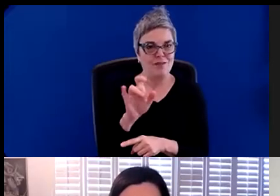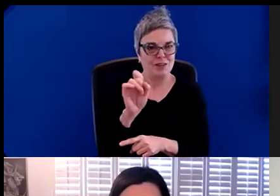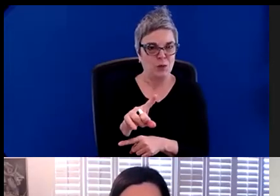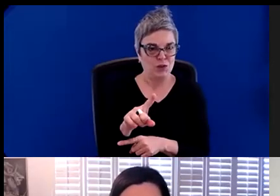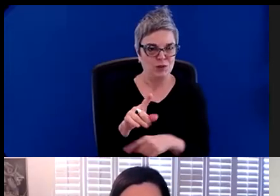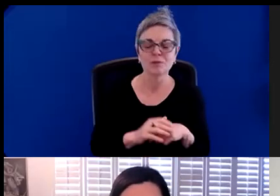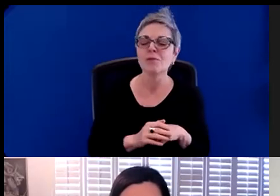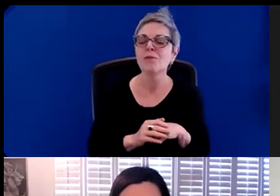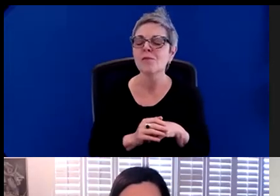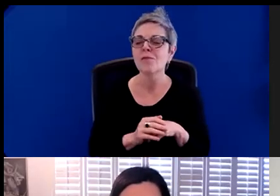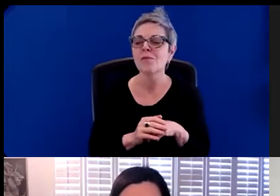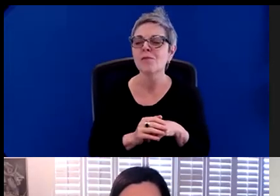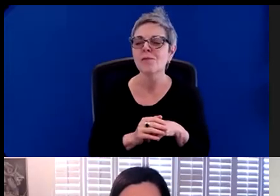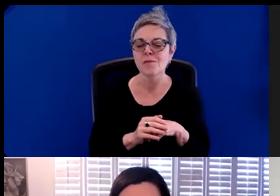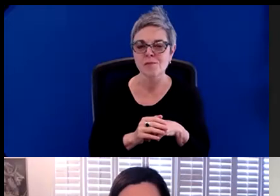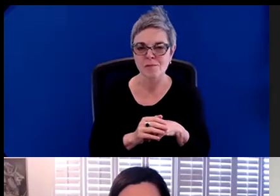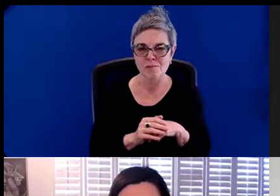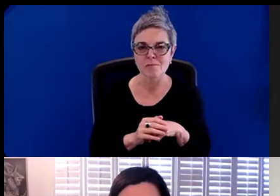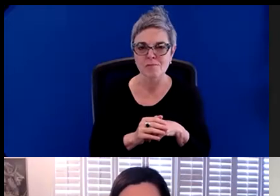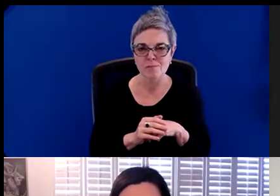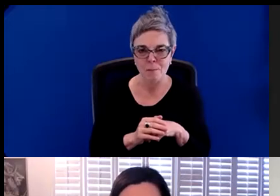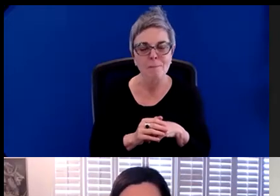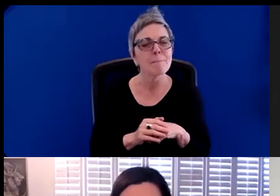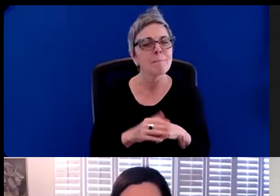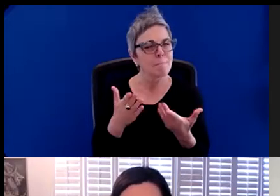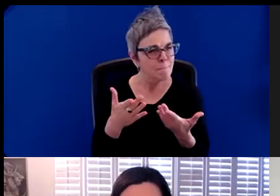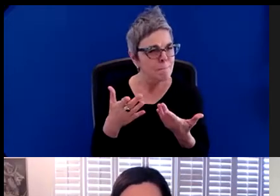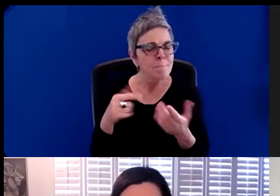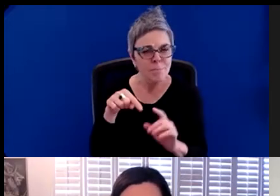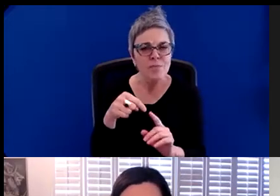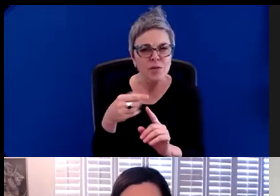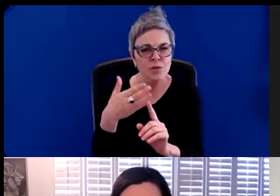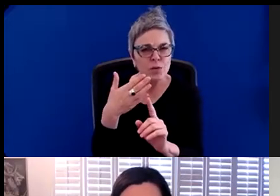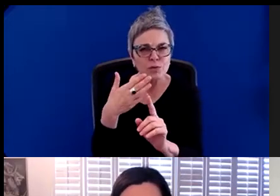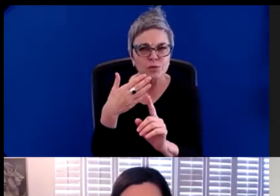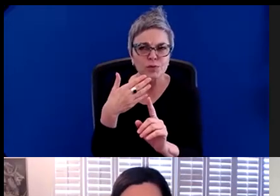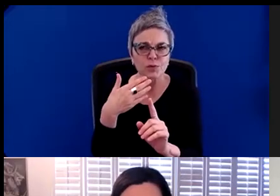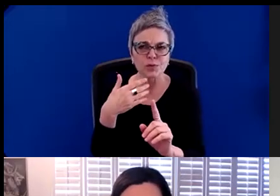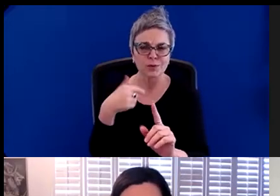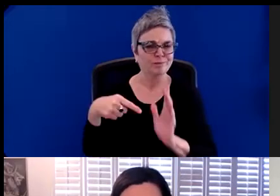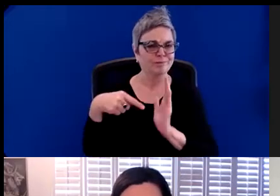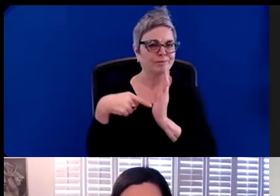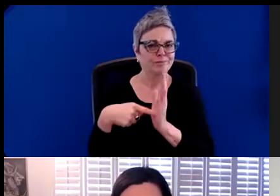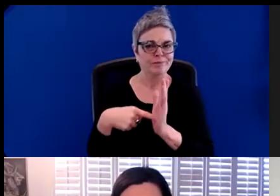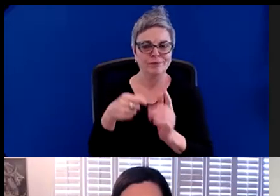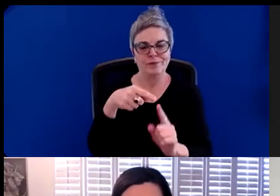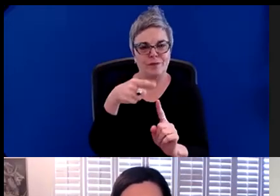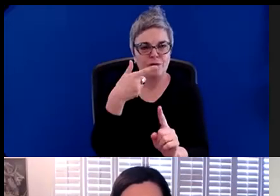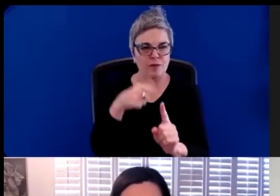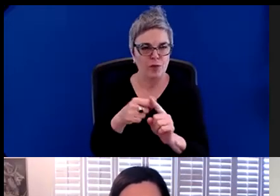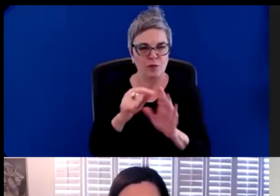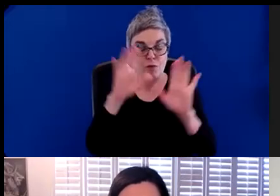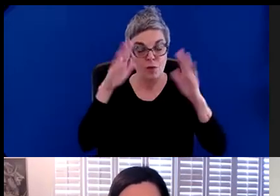And so just to start with a really concrete example of how we've tried to engage with the politics of citation in our